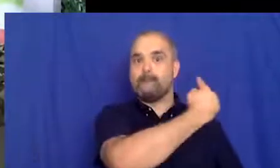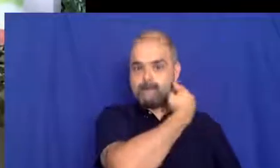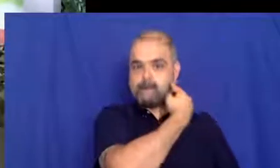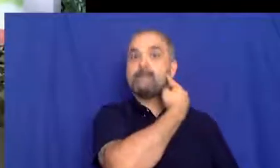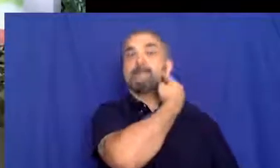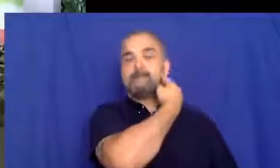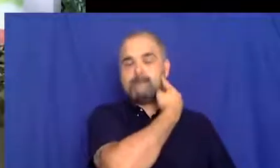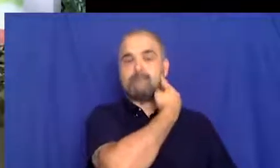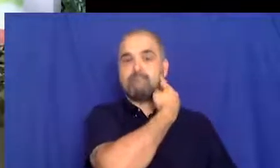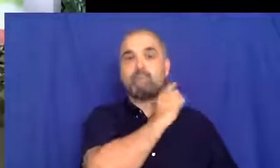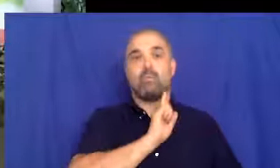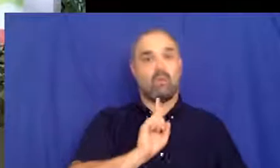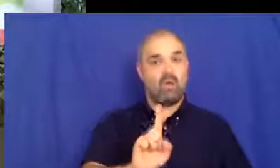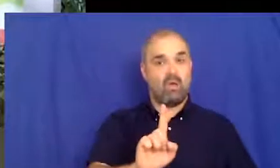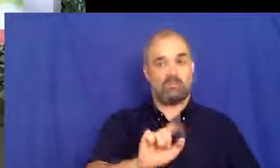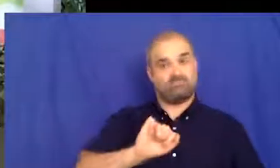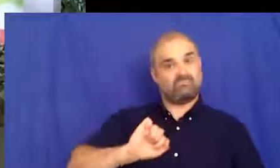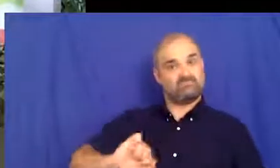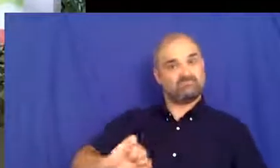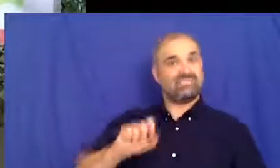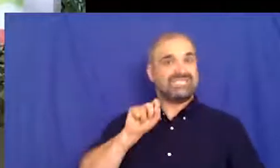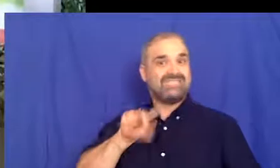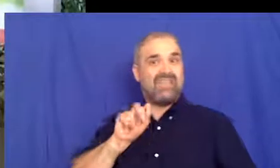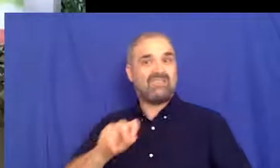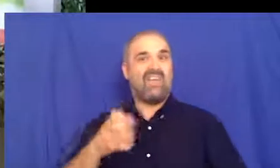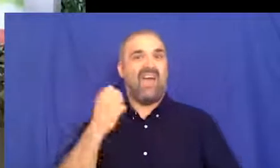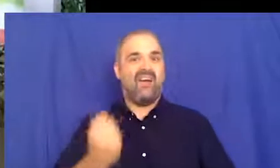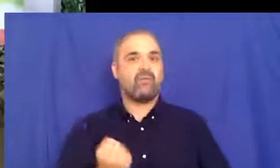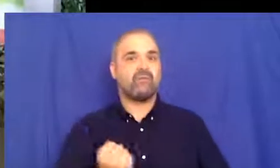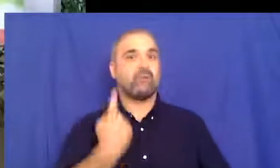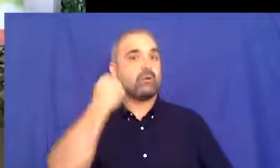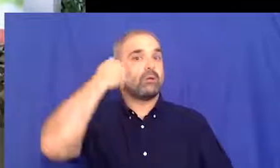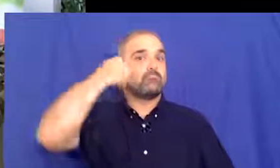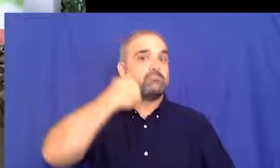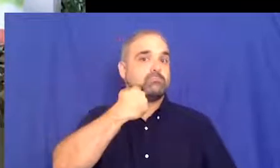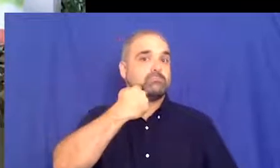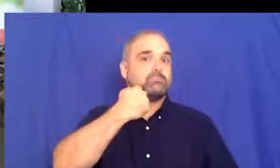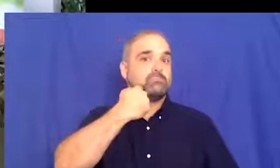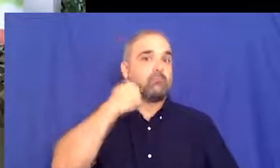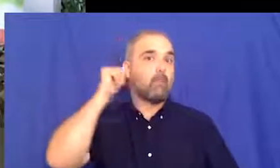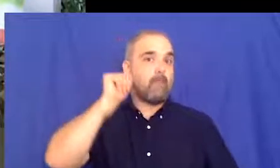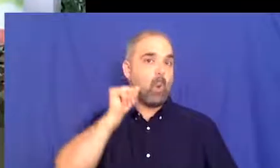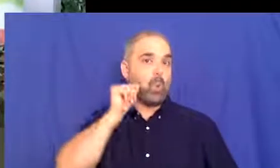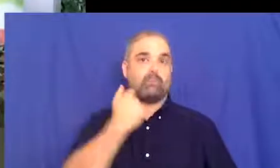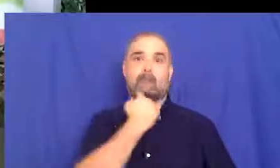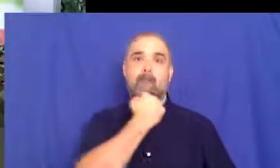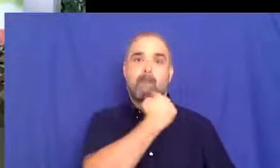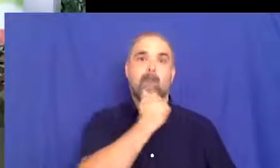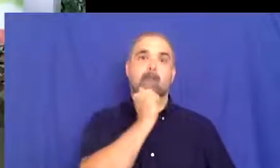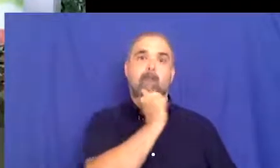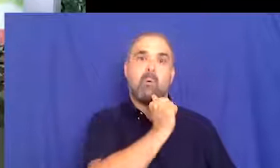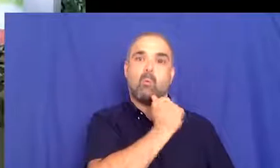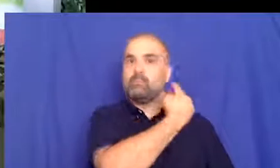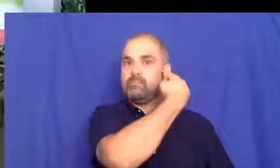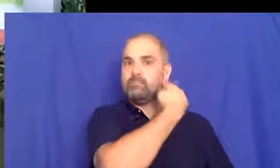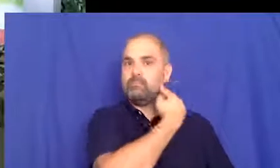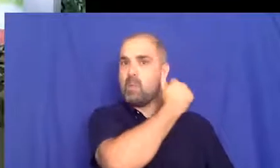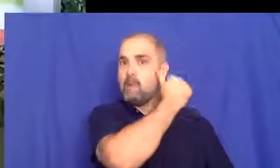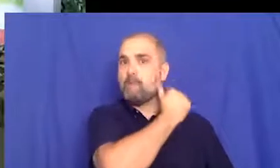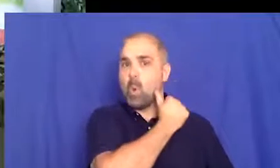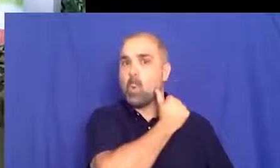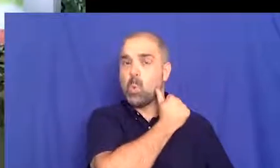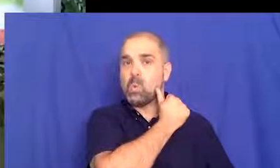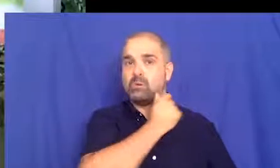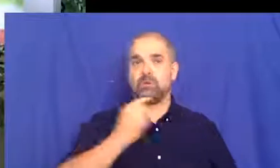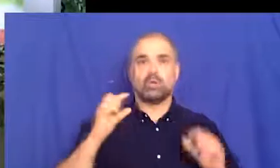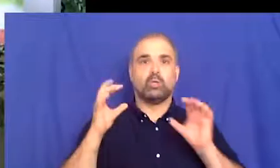side all across to that side in one big bone. The snakes are basically on one side, two side, and then a joint in the middle